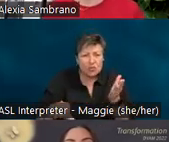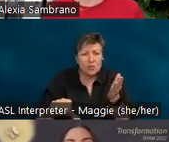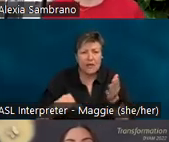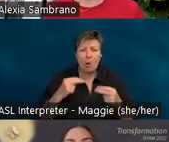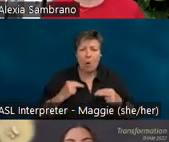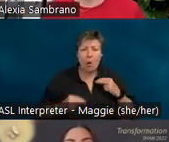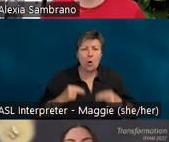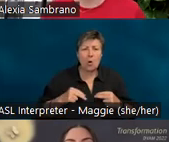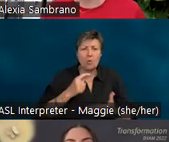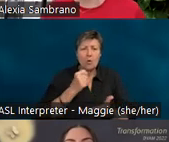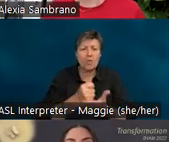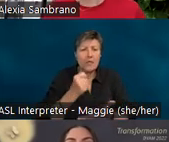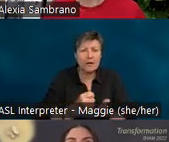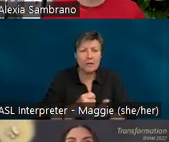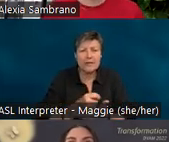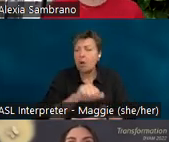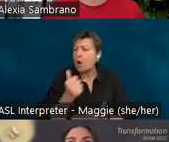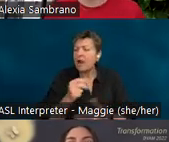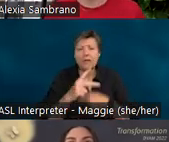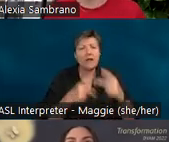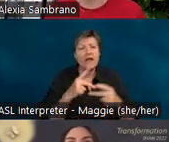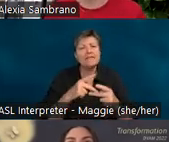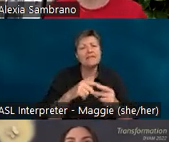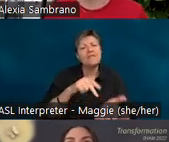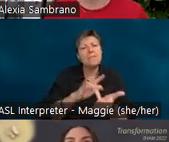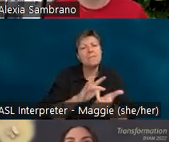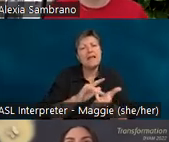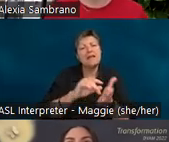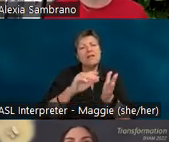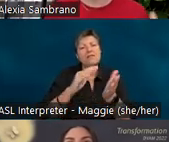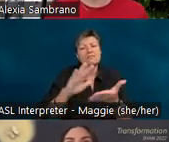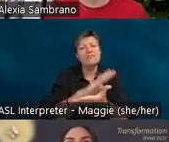some other form of medical documentation, court orders, or processing fees that might be,